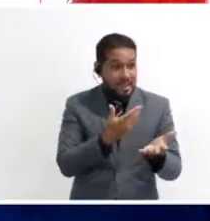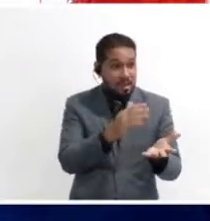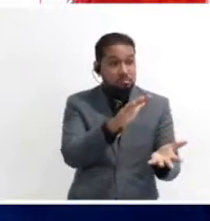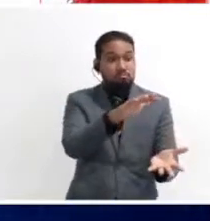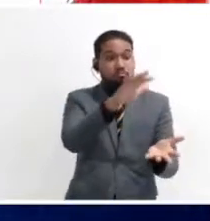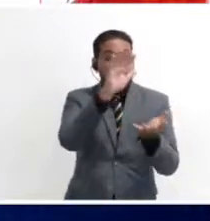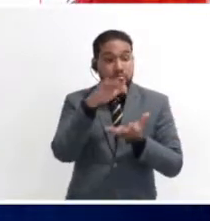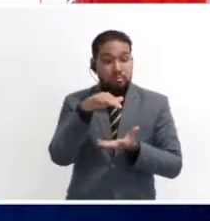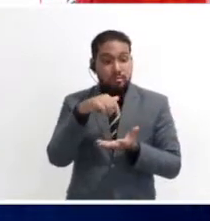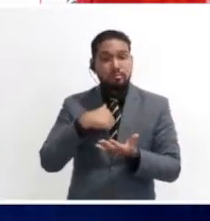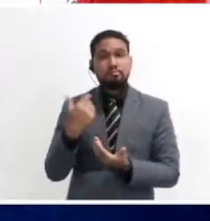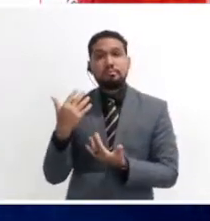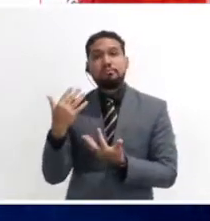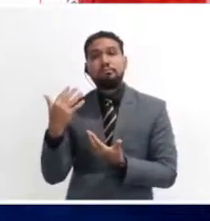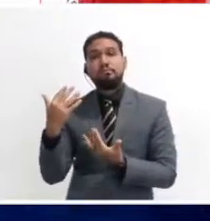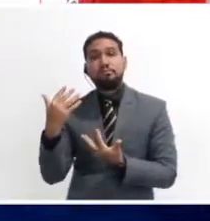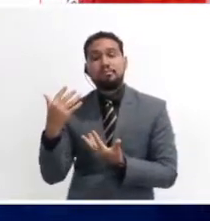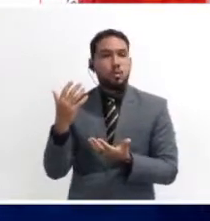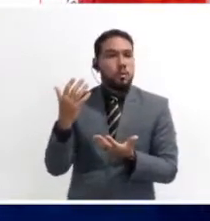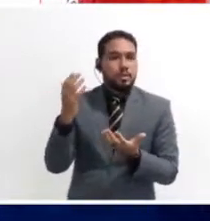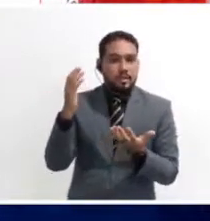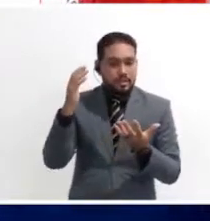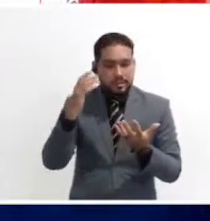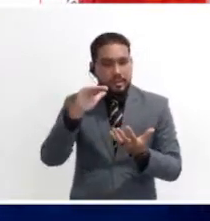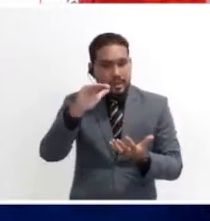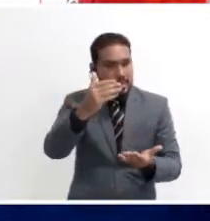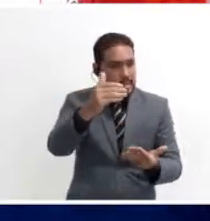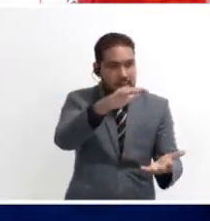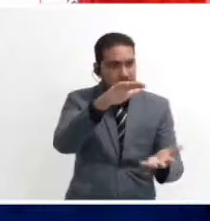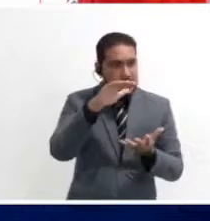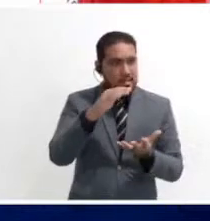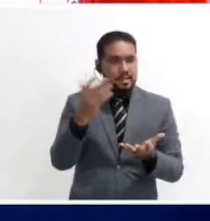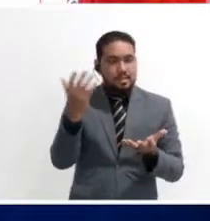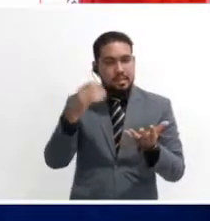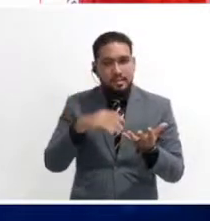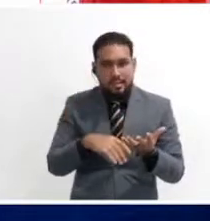an integrated circuit wafer than making an interposer.